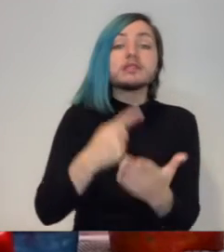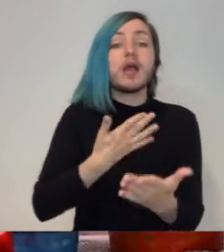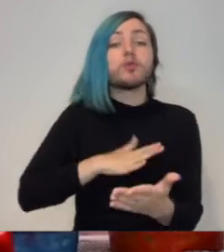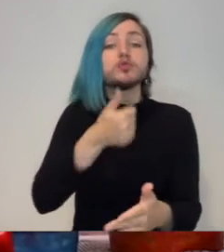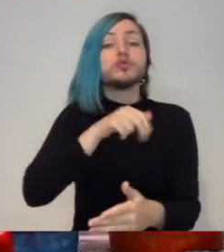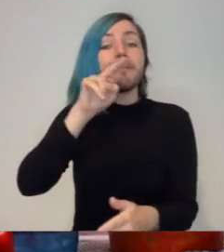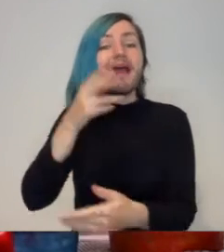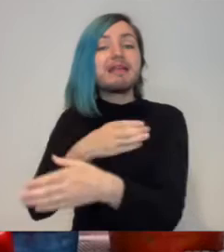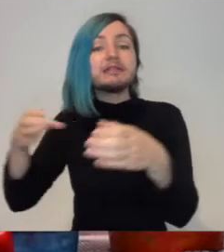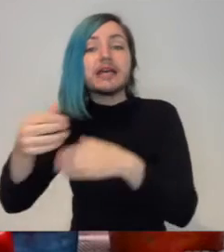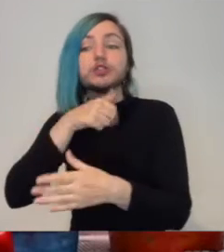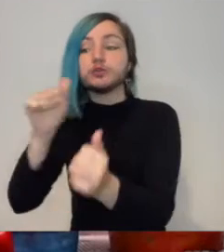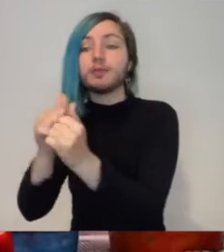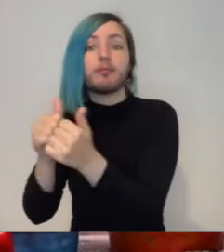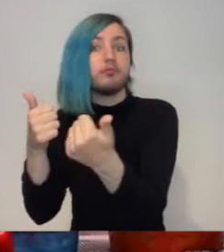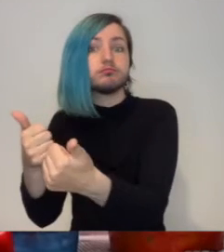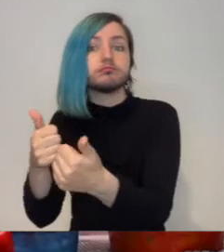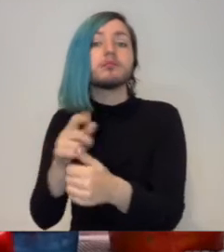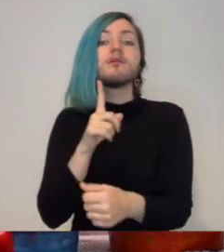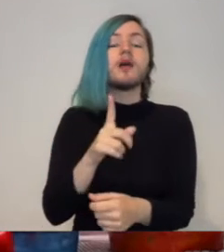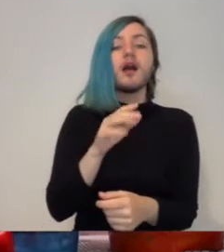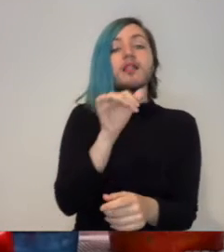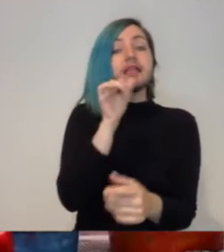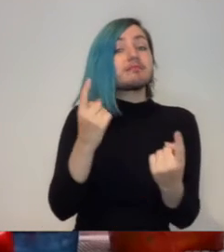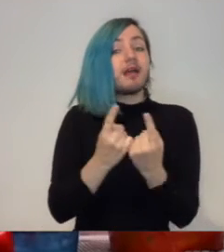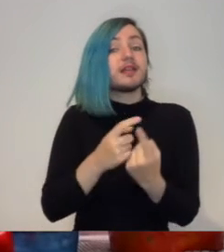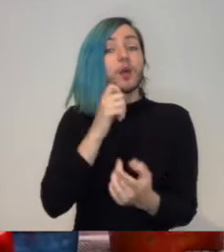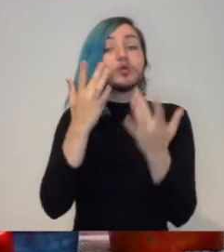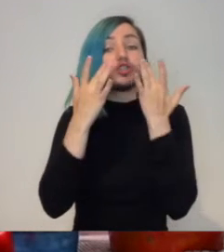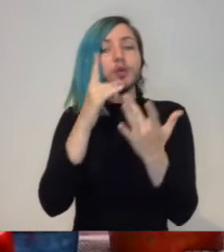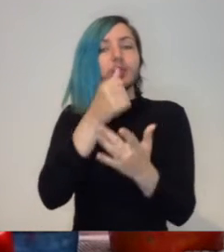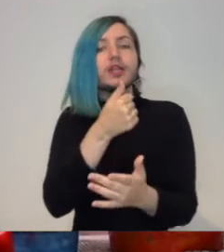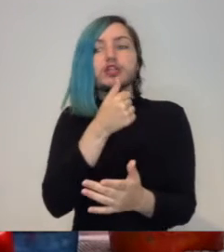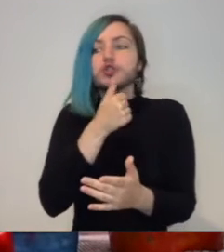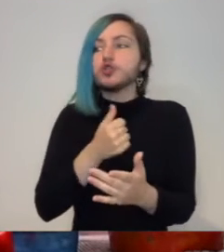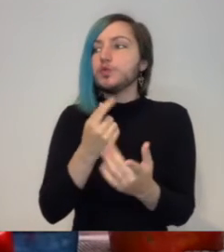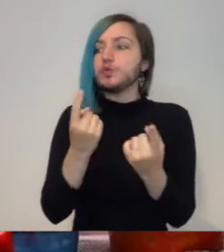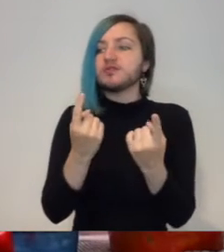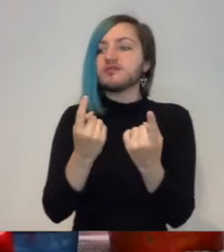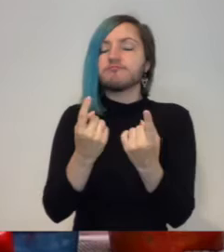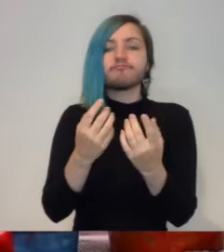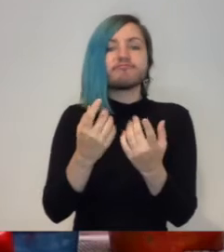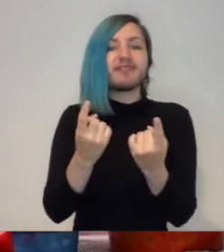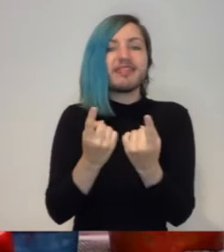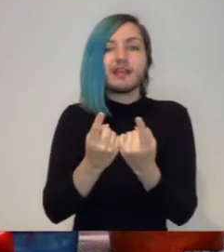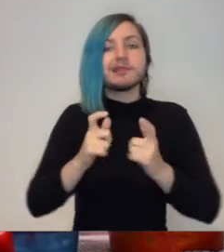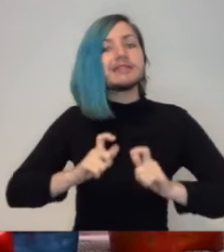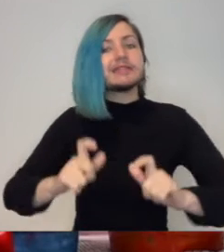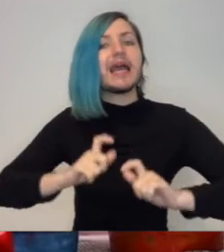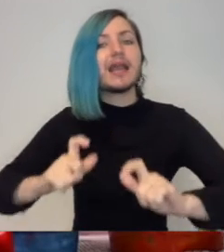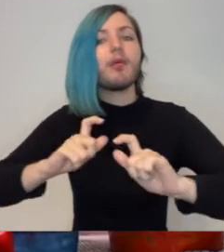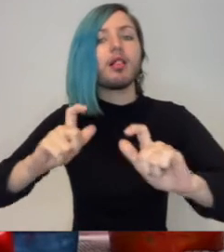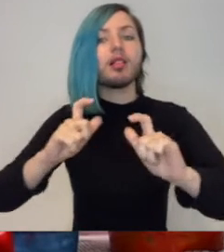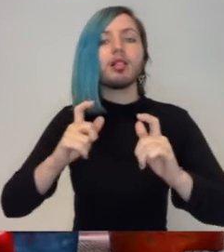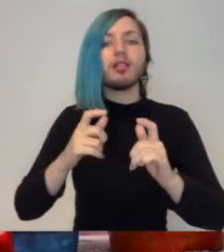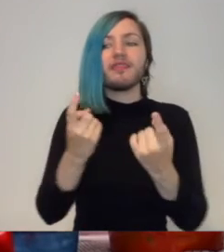instead, you can do that and do it on paper. But what's nice is that I'm going to show you like sustainable ways that you can use materials that you might already have at